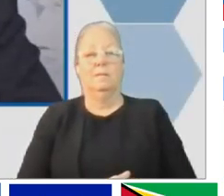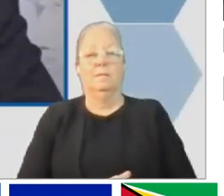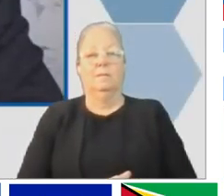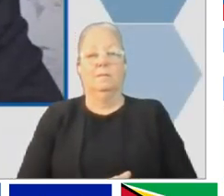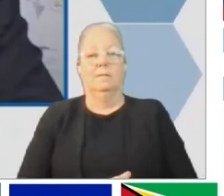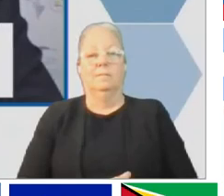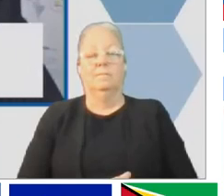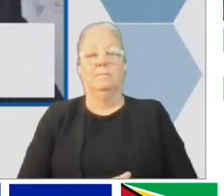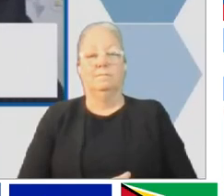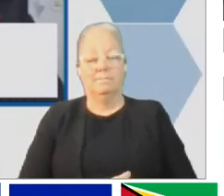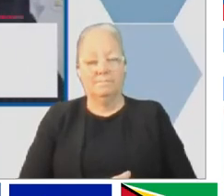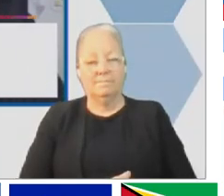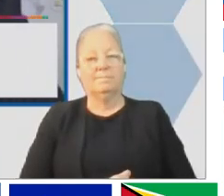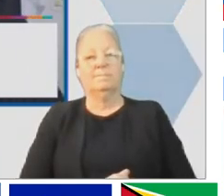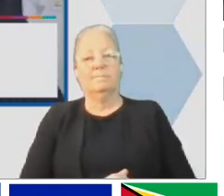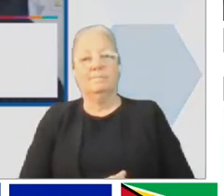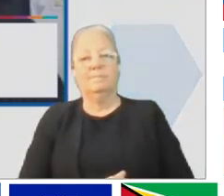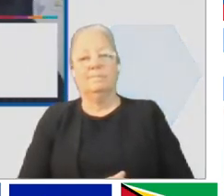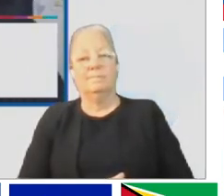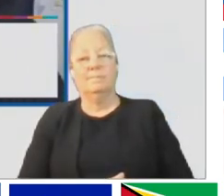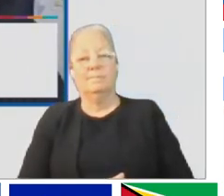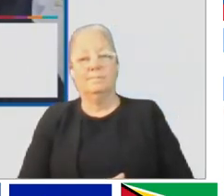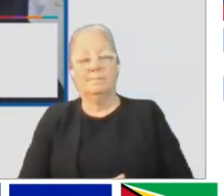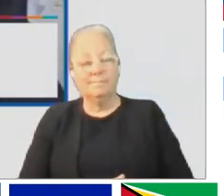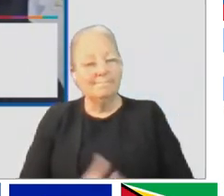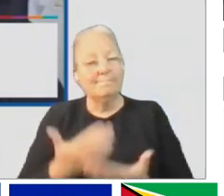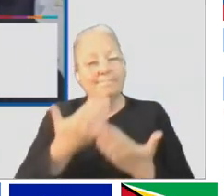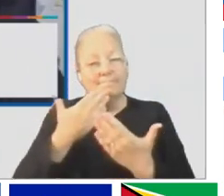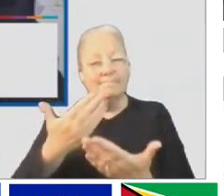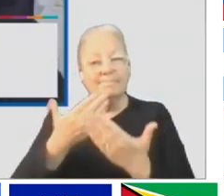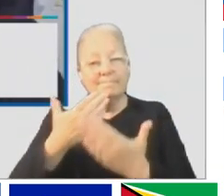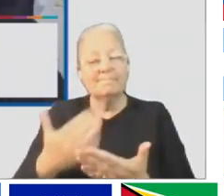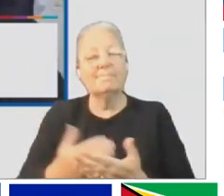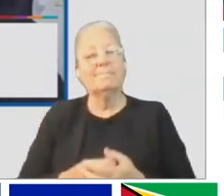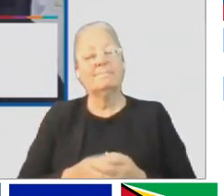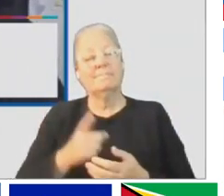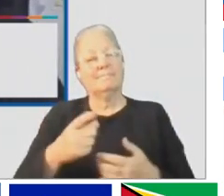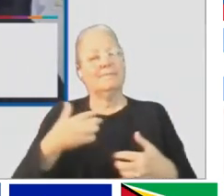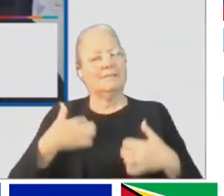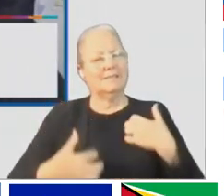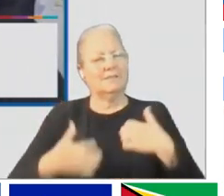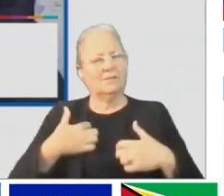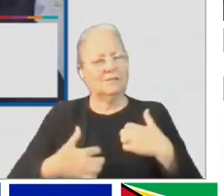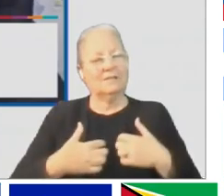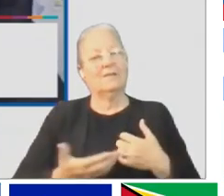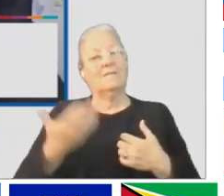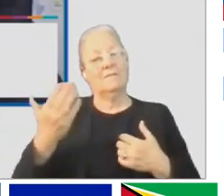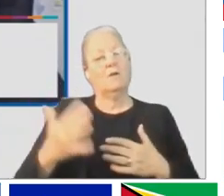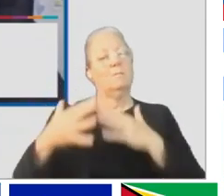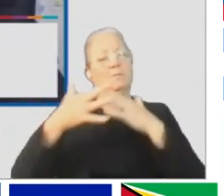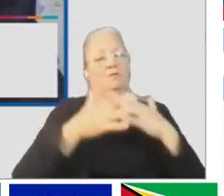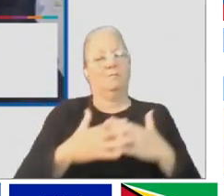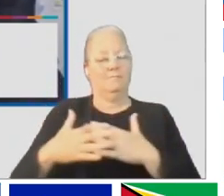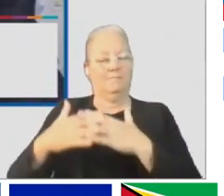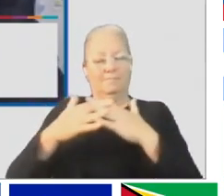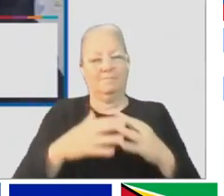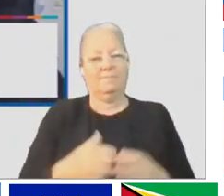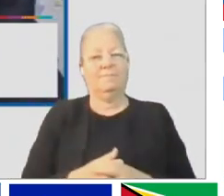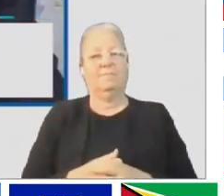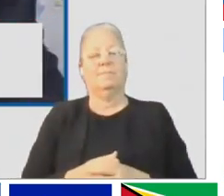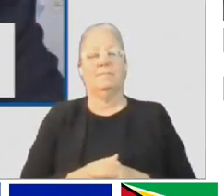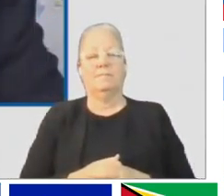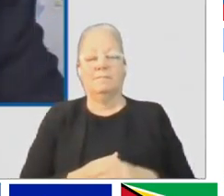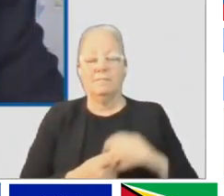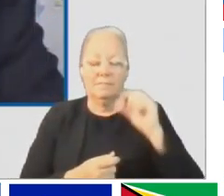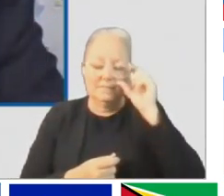Thank you very much, Ms. Bishak. Very interesting from the United States of America. You heard it again, local action